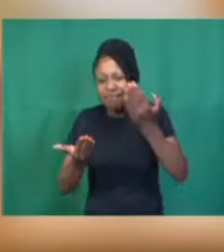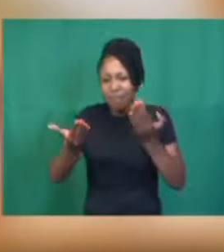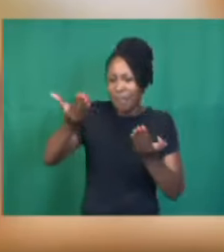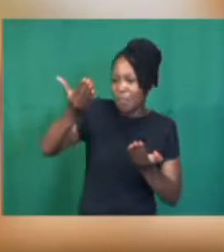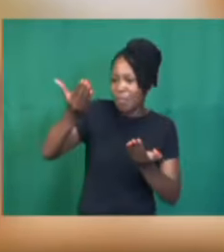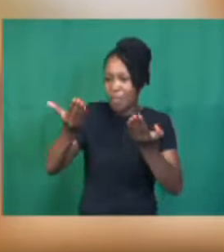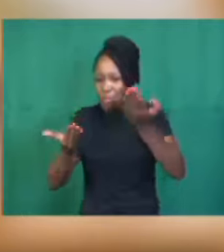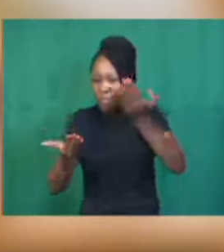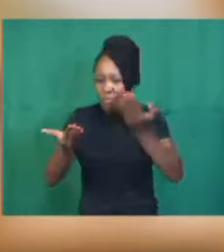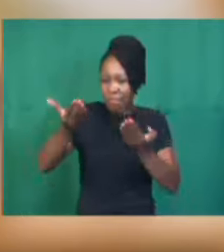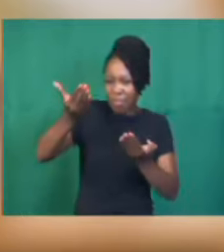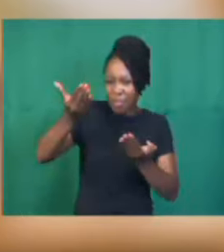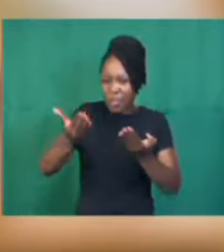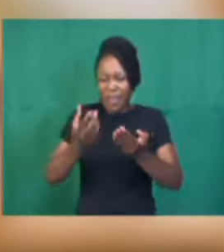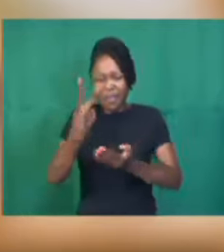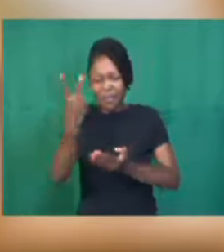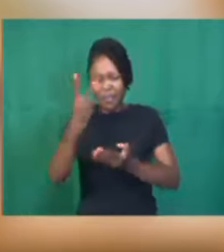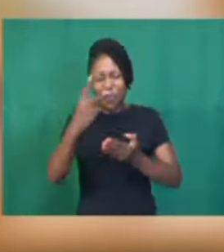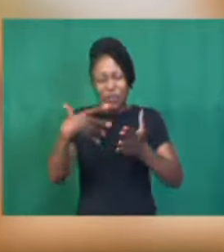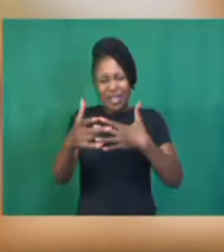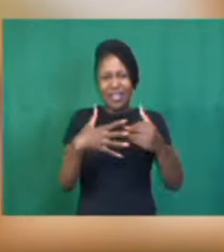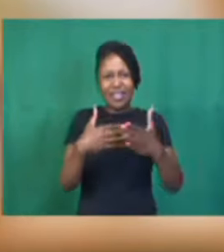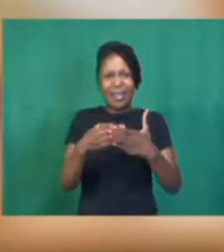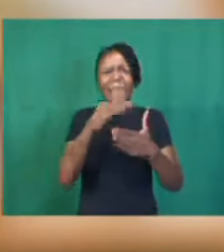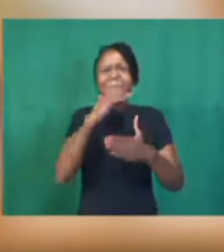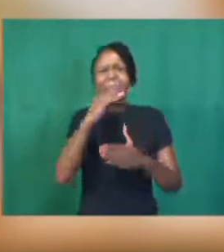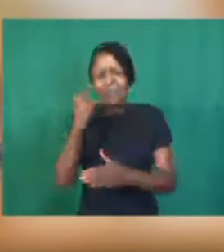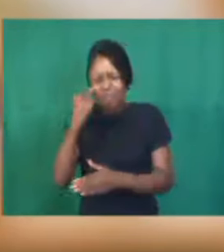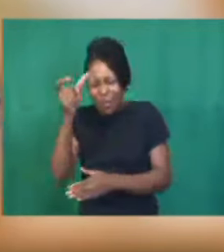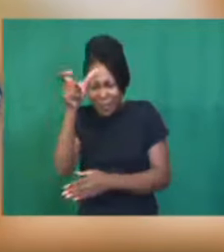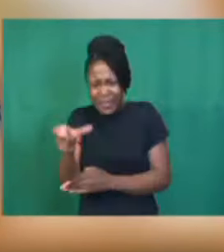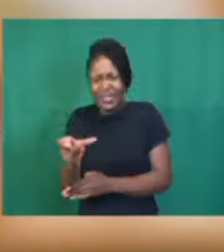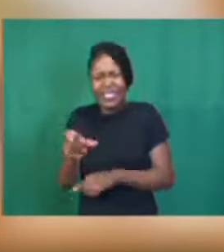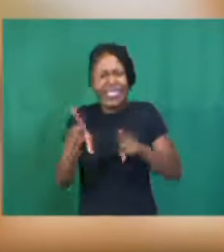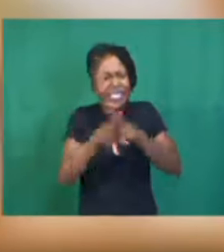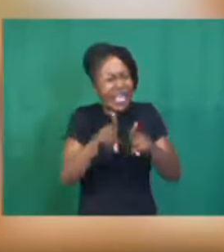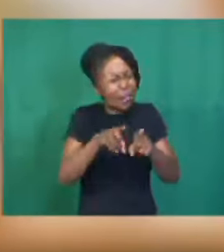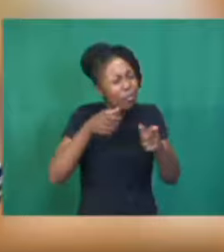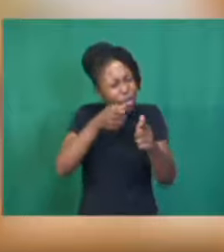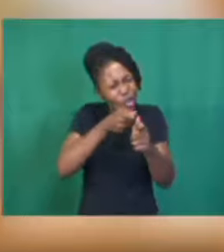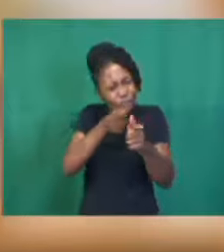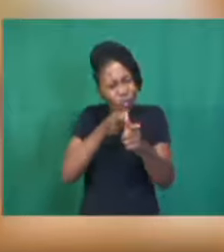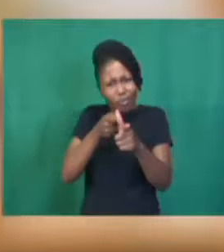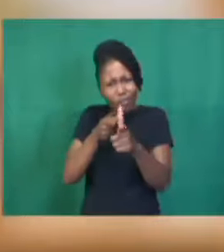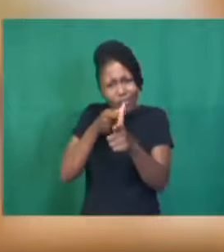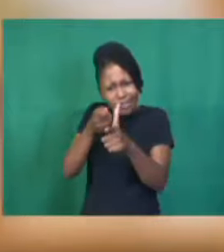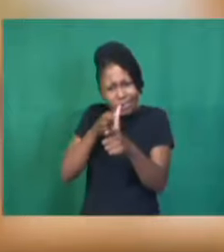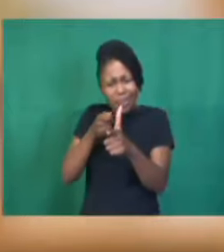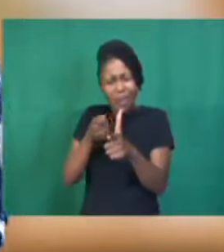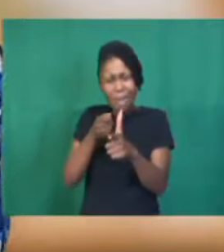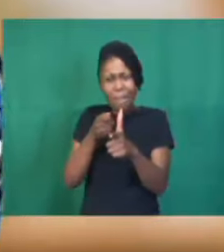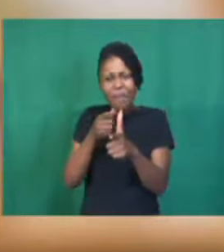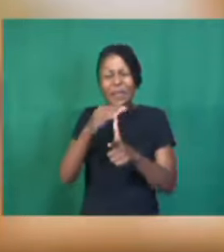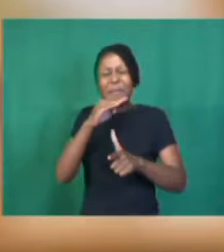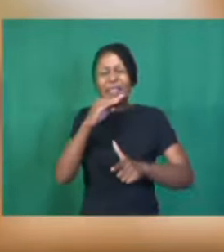somebody cocking the gun, ready to pull a trigger. So now we can actually imagine the writer